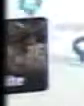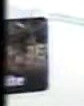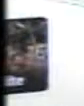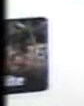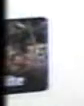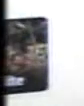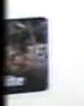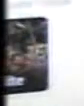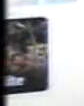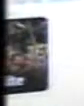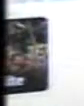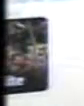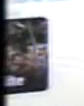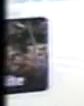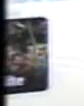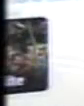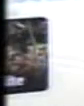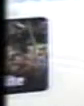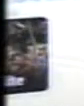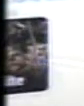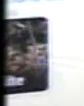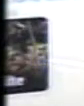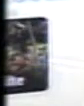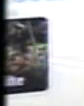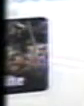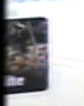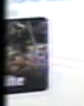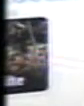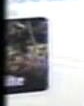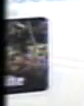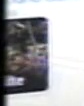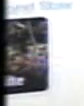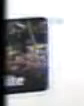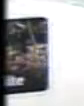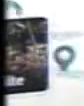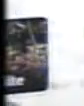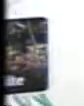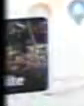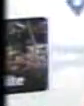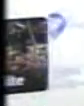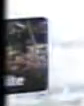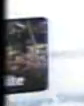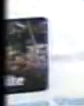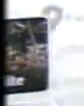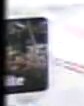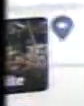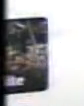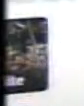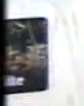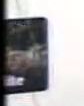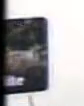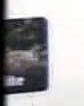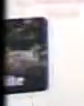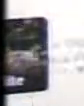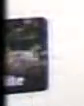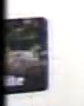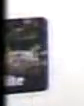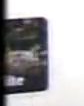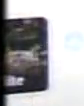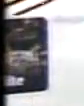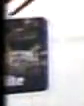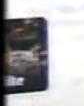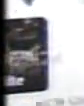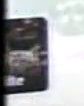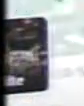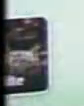So we might need to look at that fast alternative route there if at all you're coming to CBD. But let's just go back